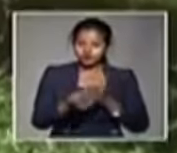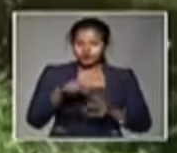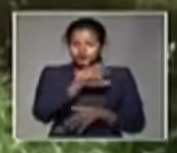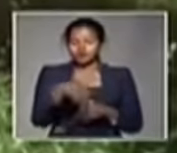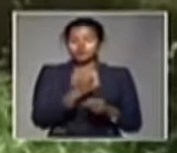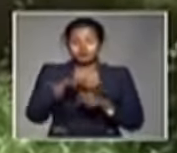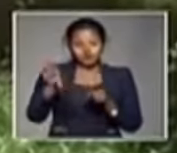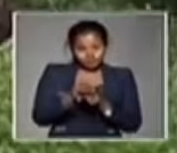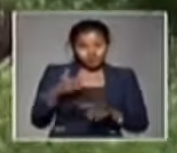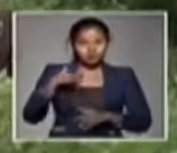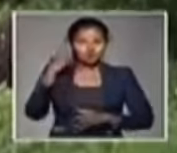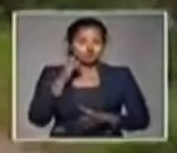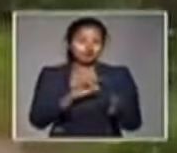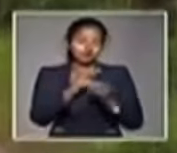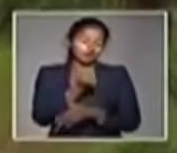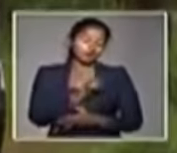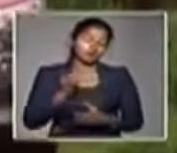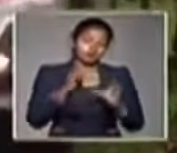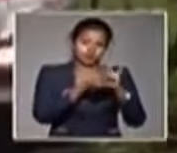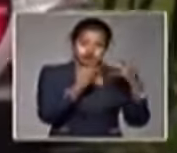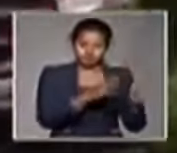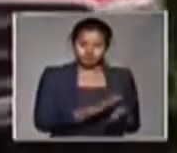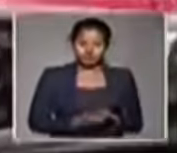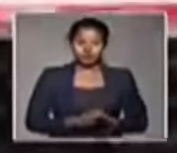virus, were admitted to the hospital.